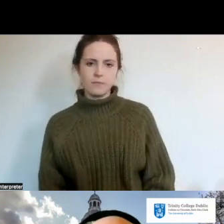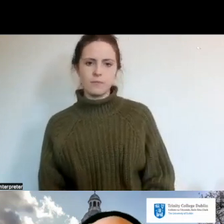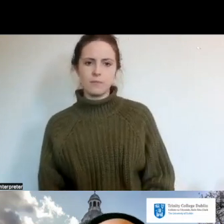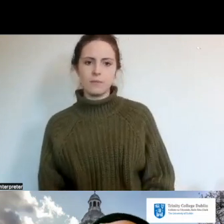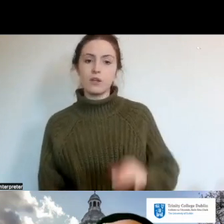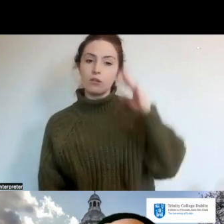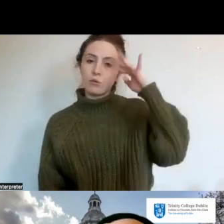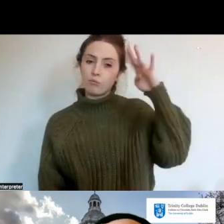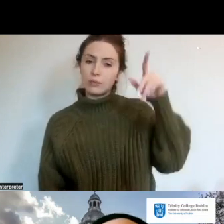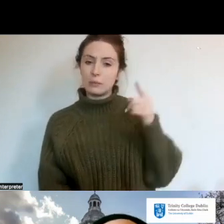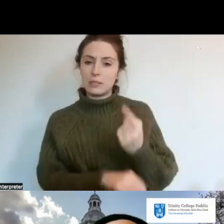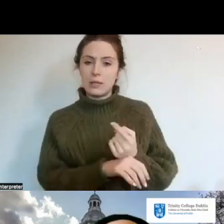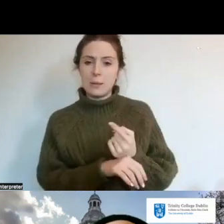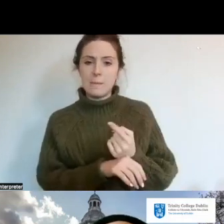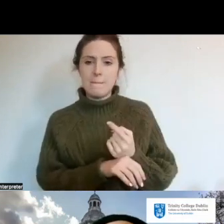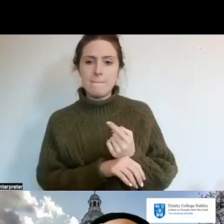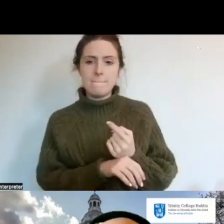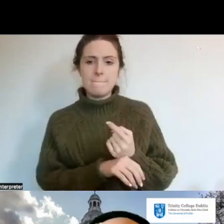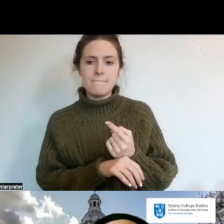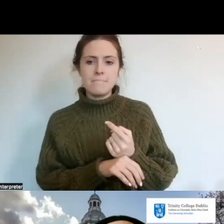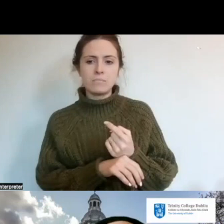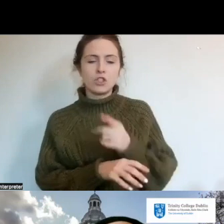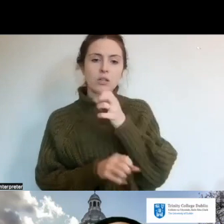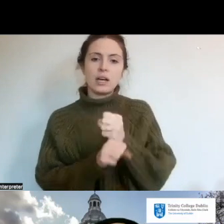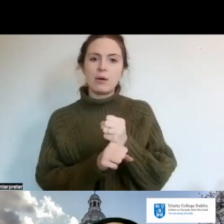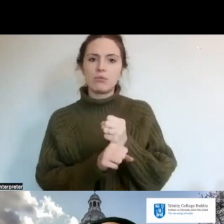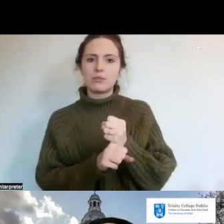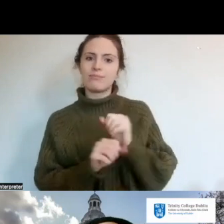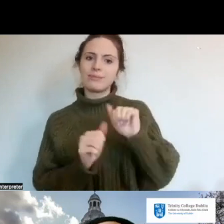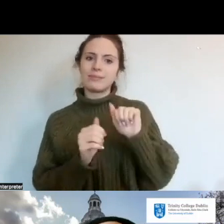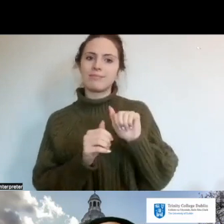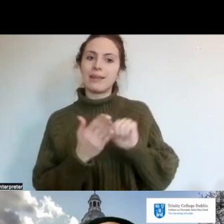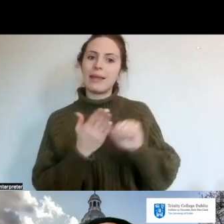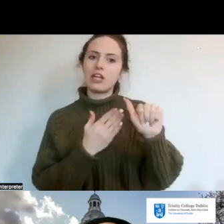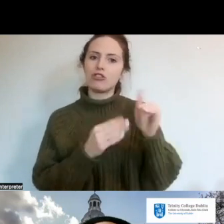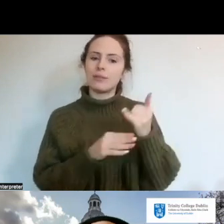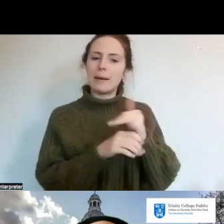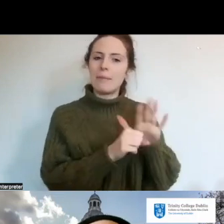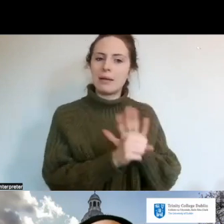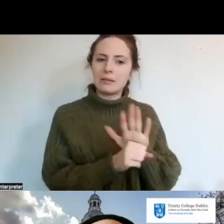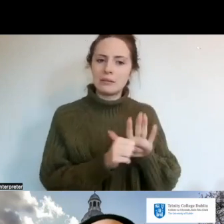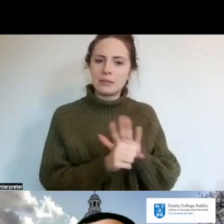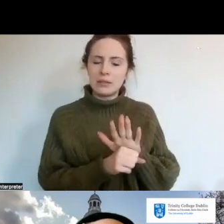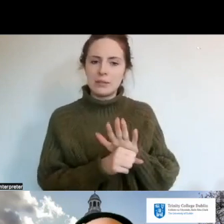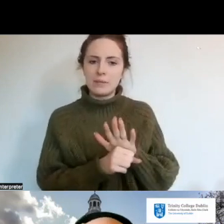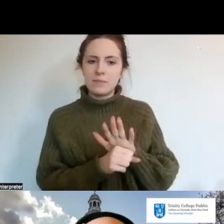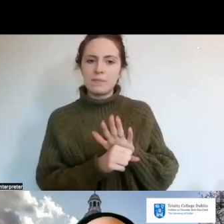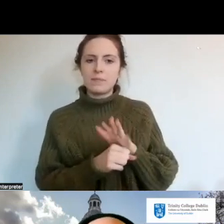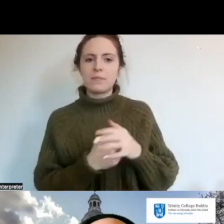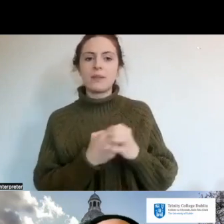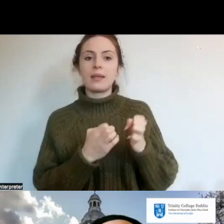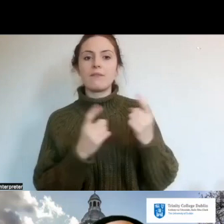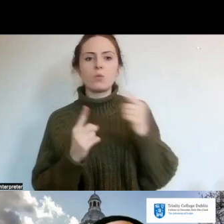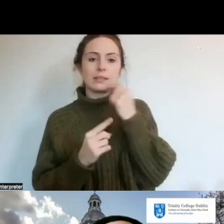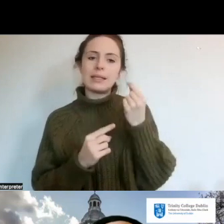restated the importance of aging in place. And it's everybody stated, whether it was in the survey